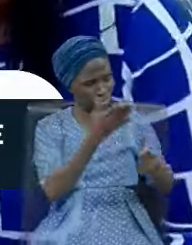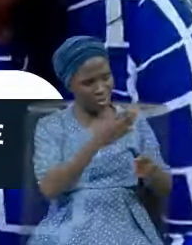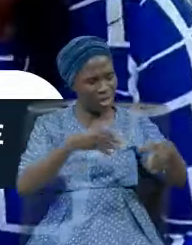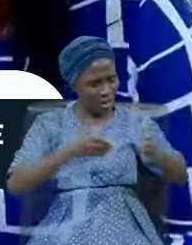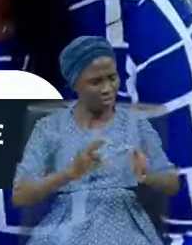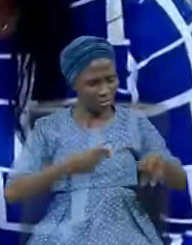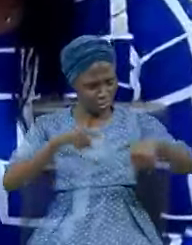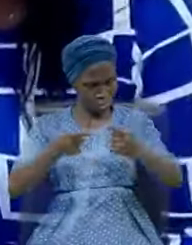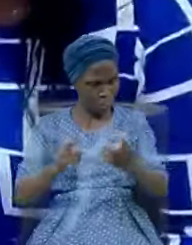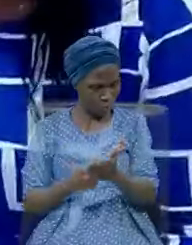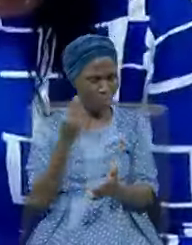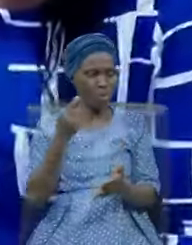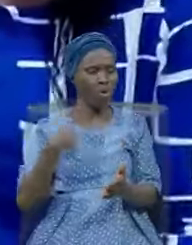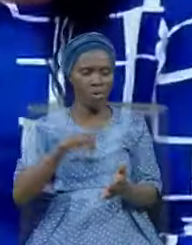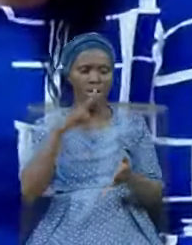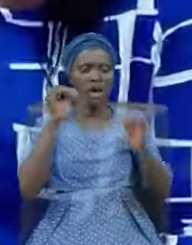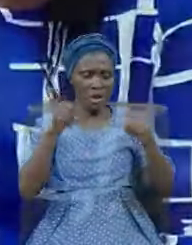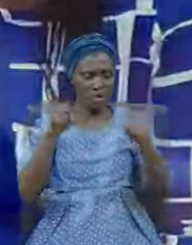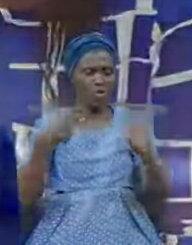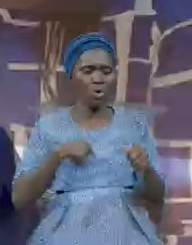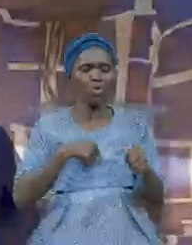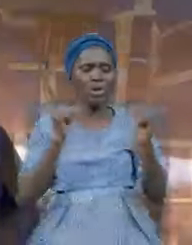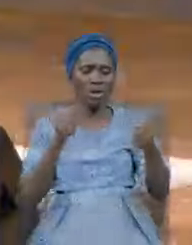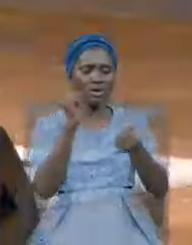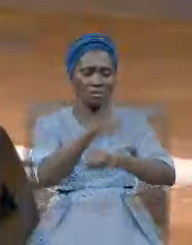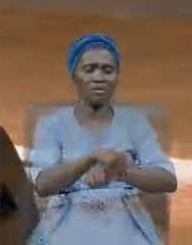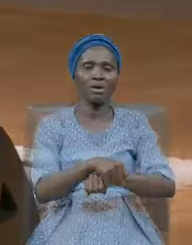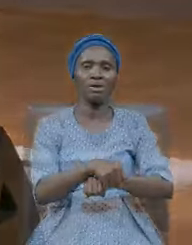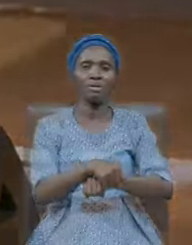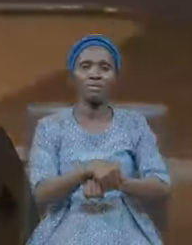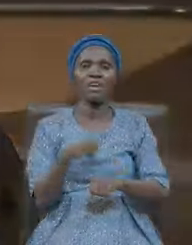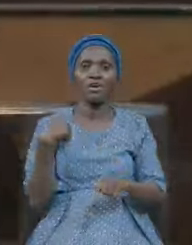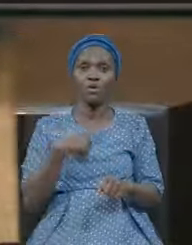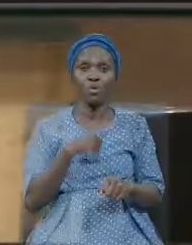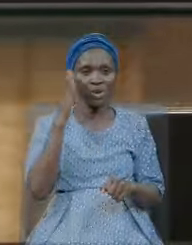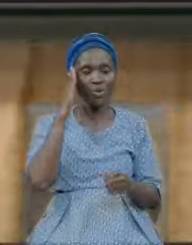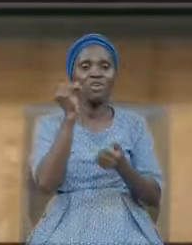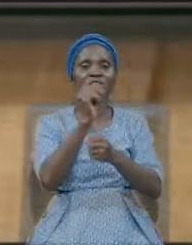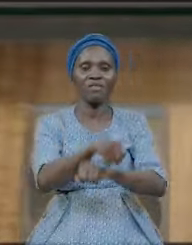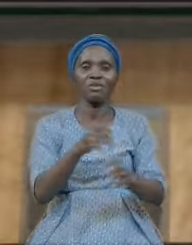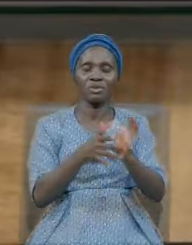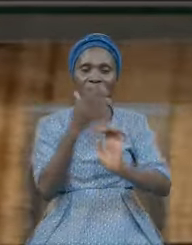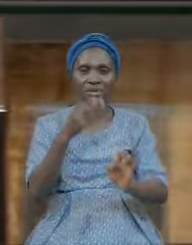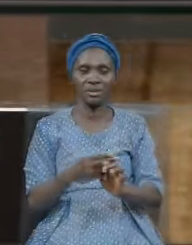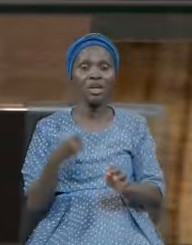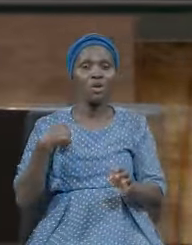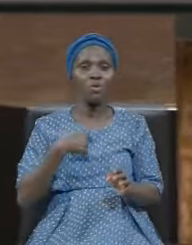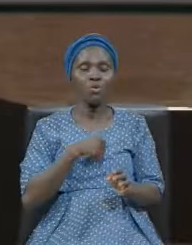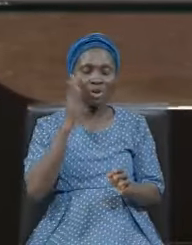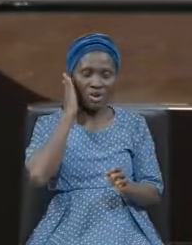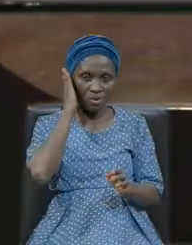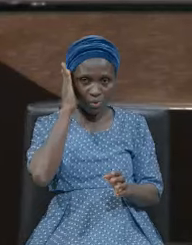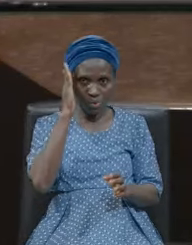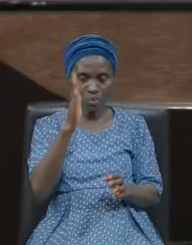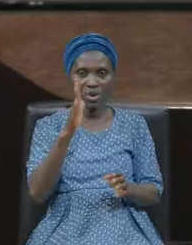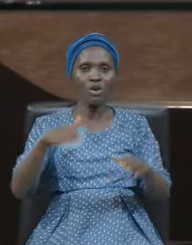able. We can overcome. We will overcome. We will overturn the plan of